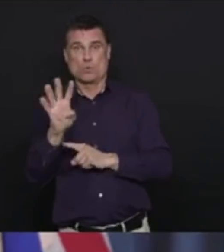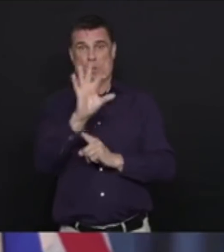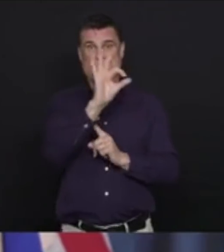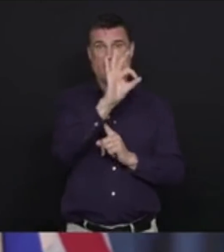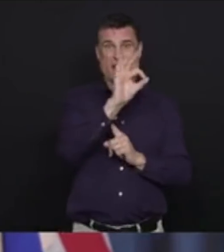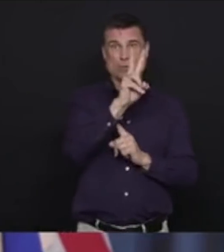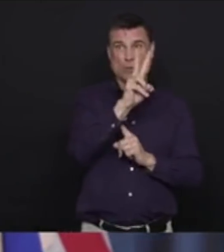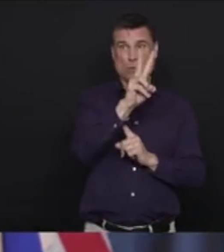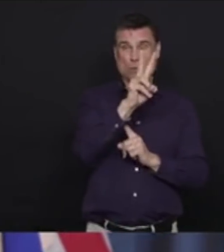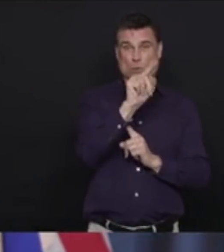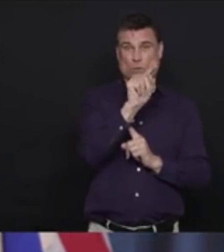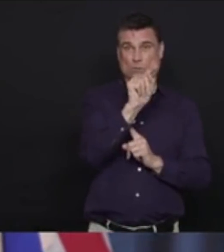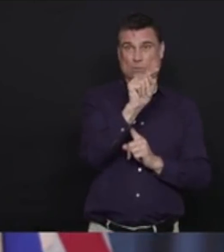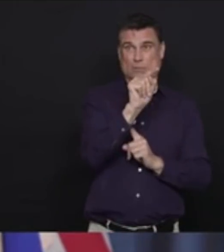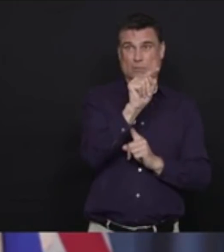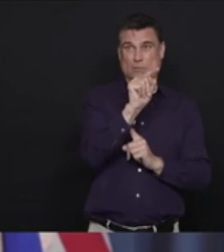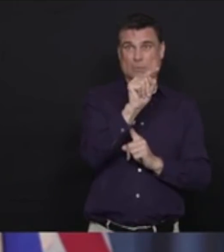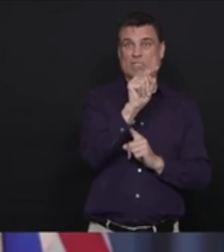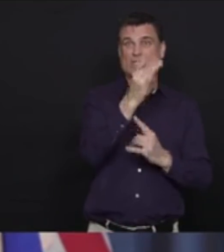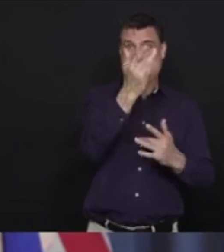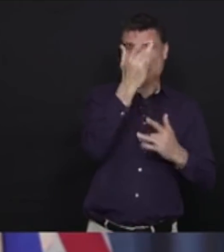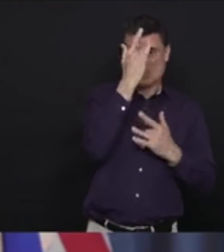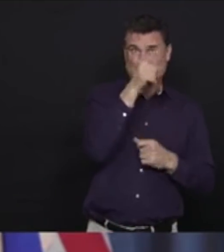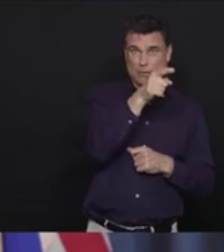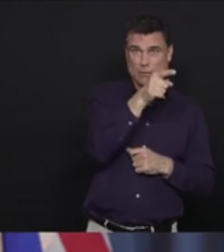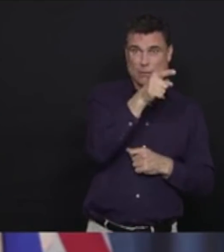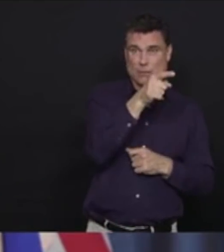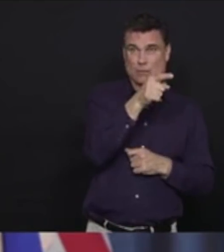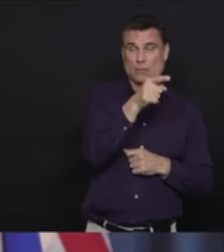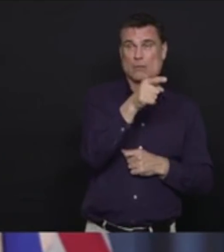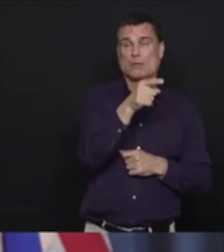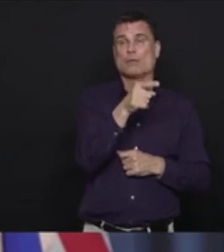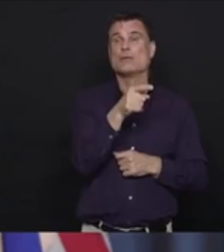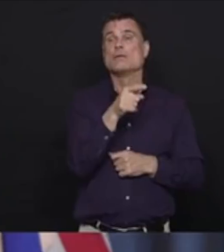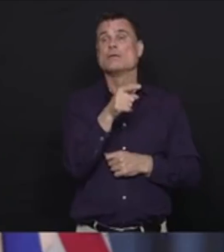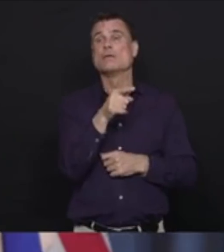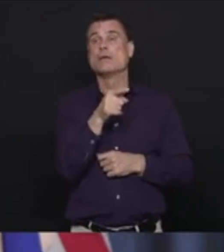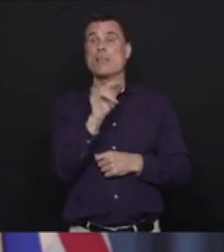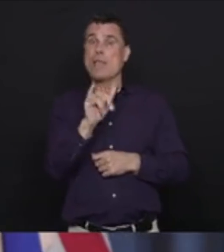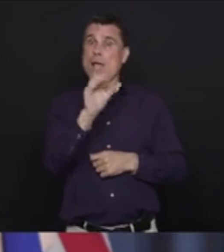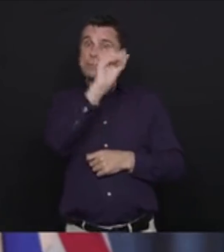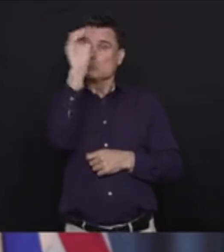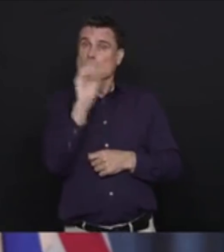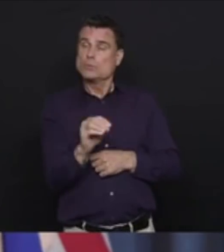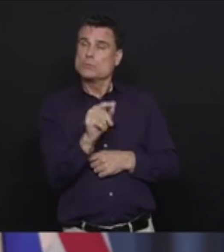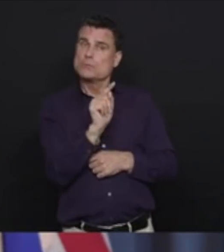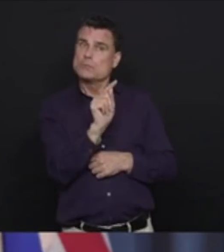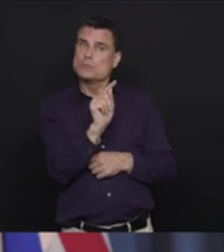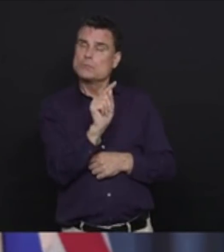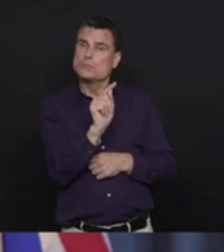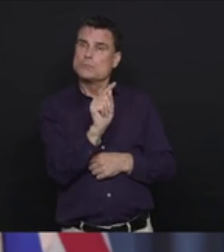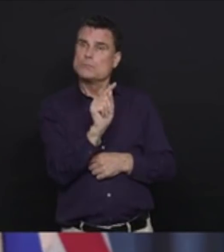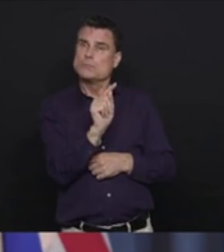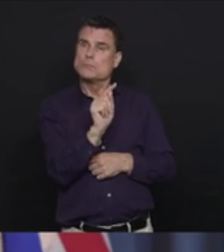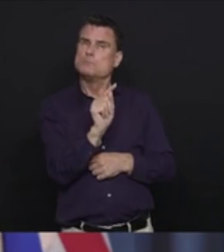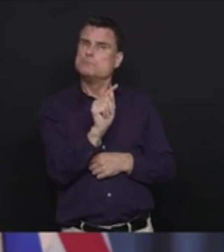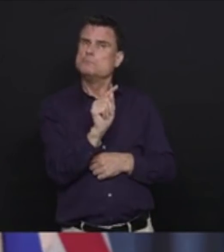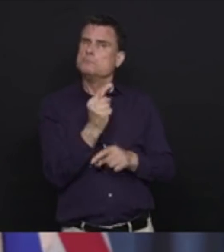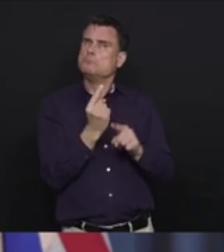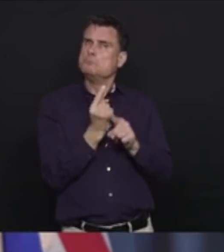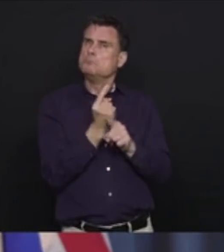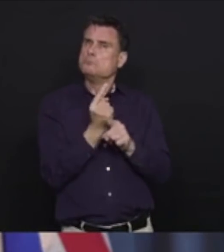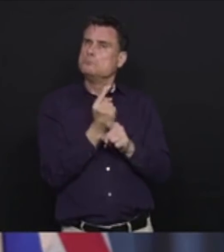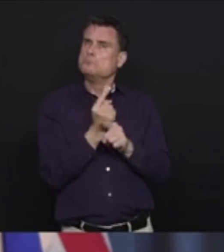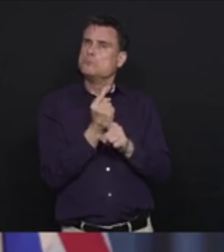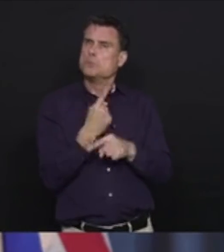is something that we're also following. So it's not unexpected. It just reminds us that we are, you know, we're